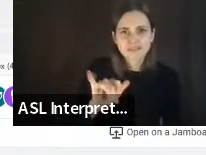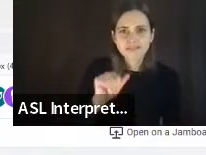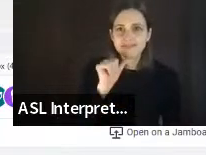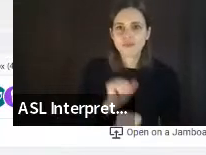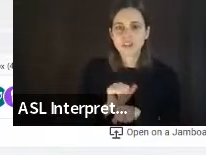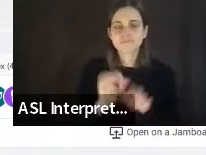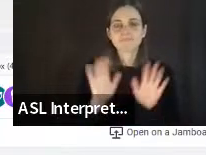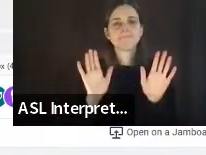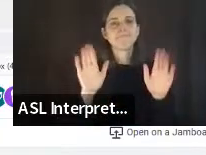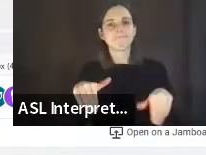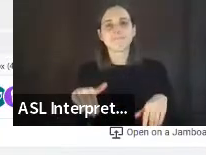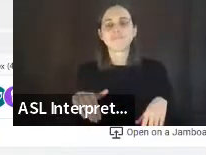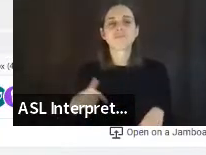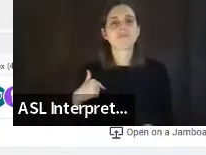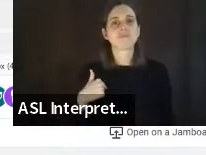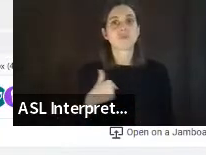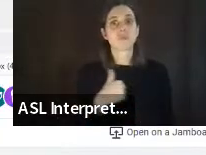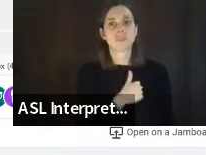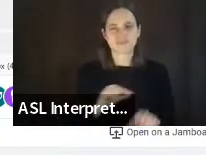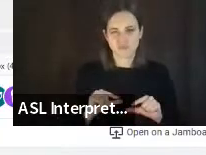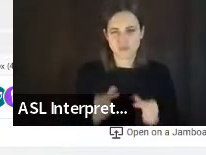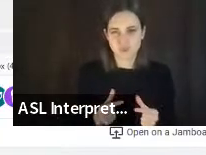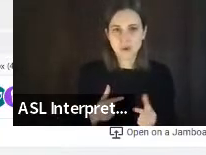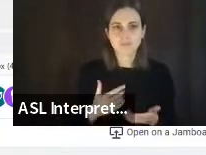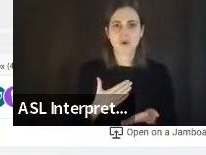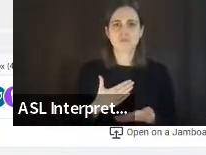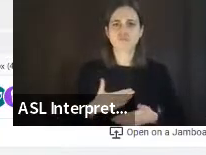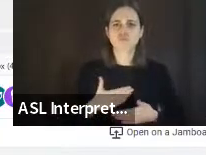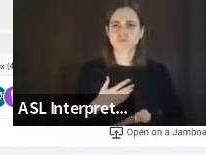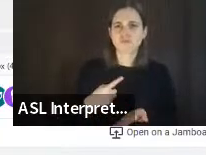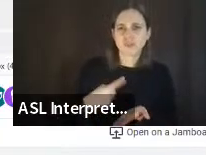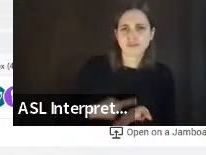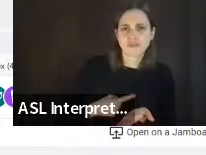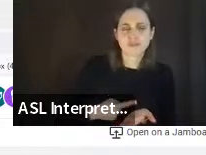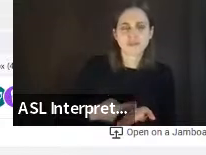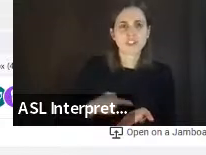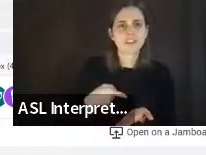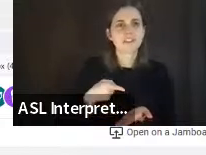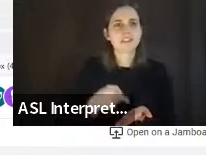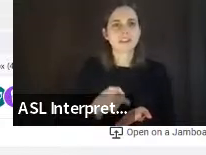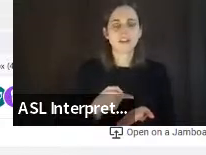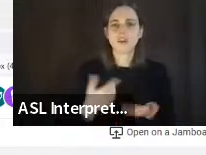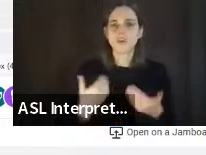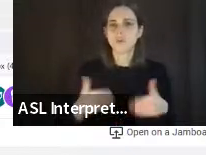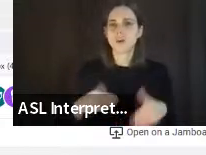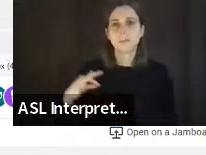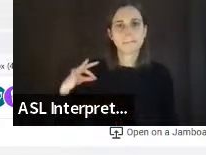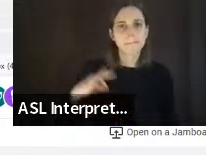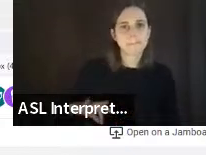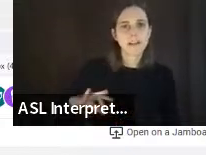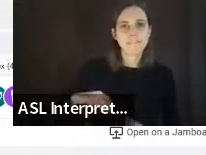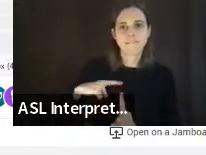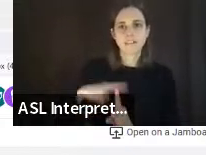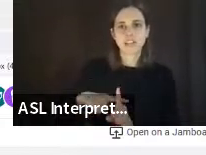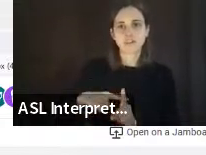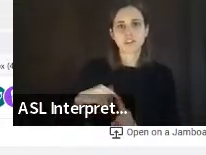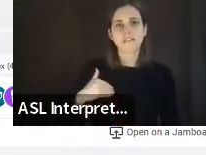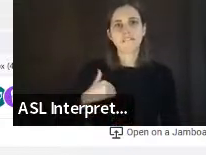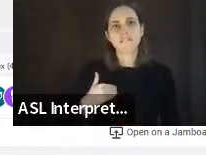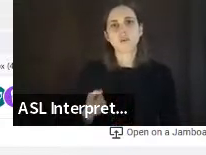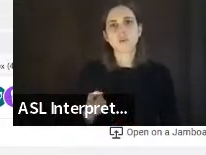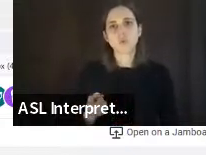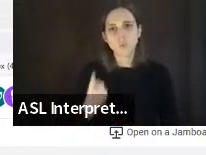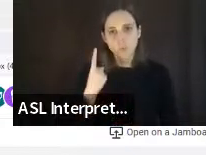lovely discussion about how useful and how beneficial it is to have one seat going